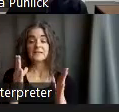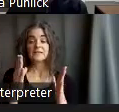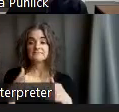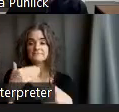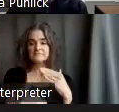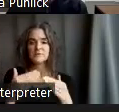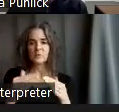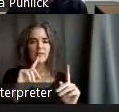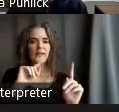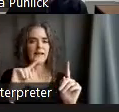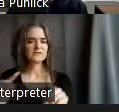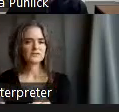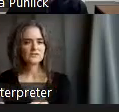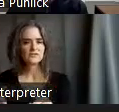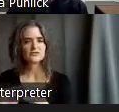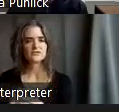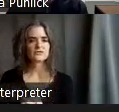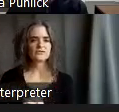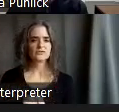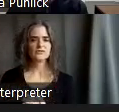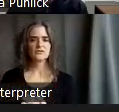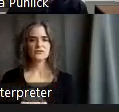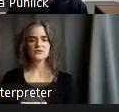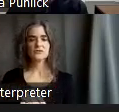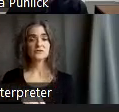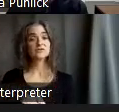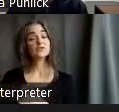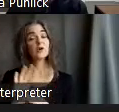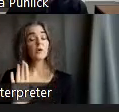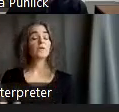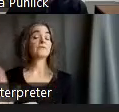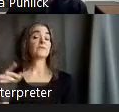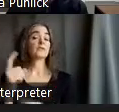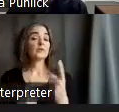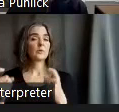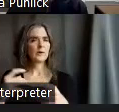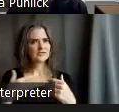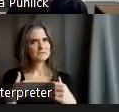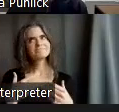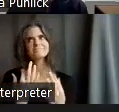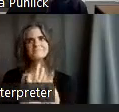for questions and discussion at the end. So please keep the questions coming throughout the webinar.